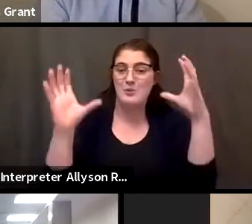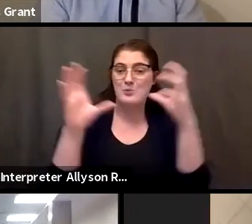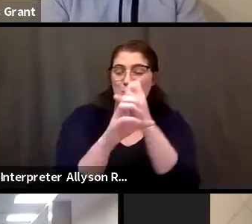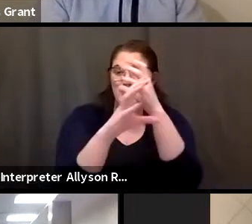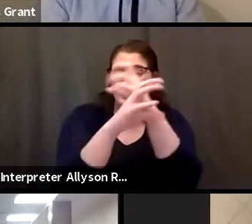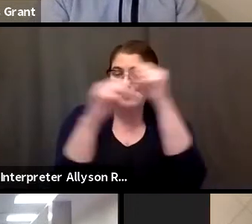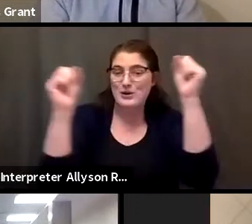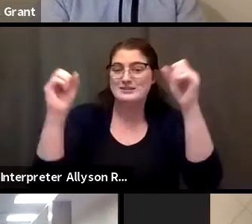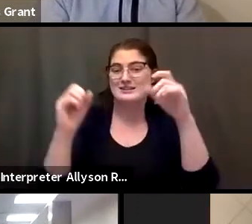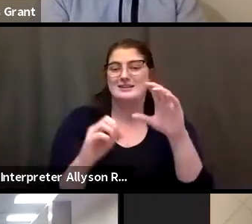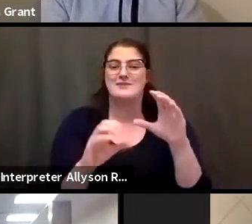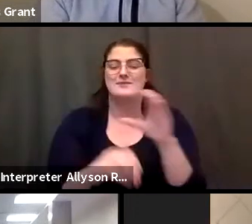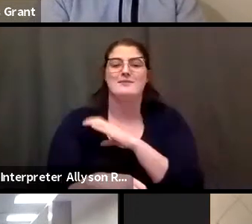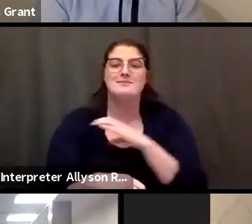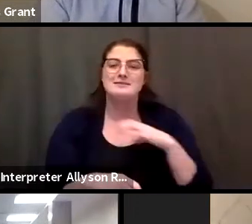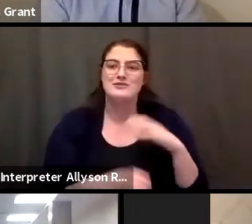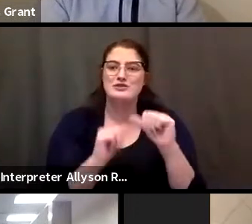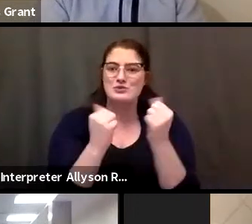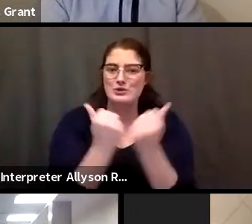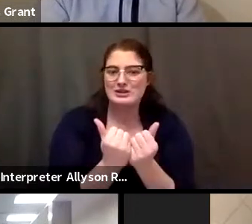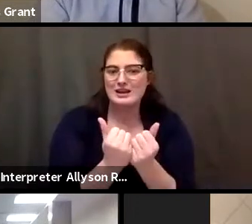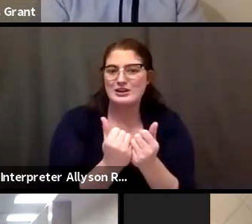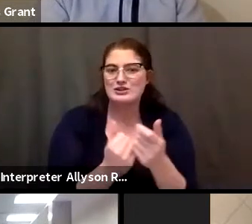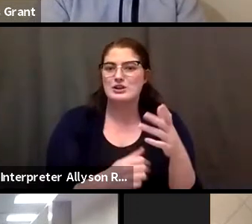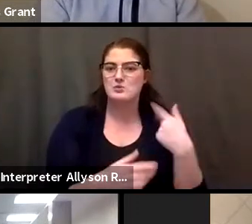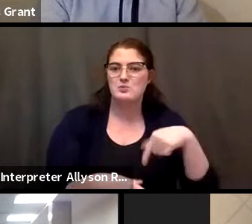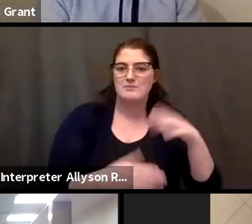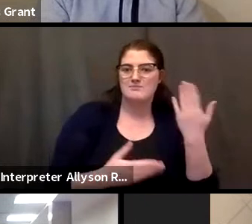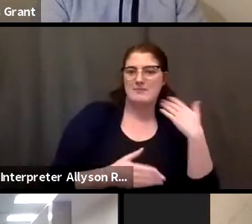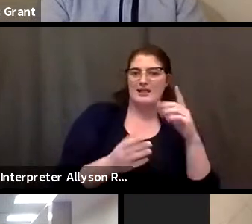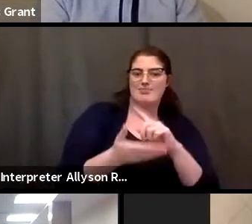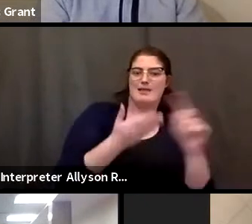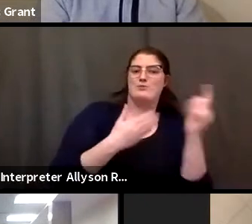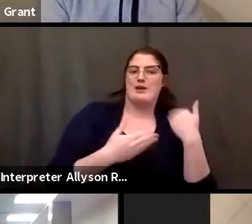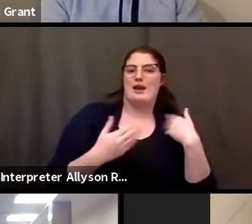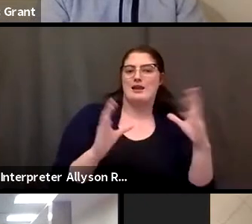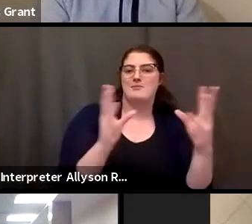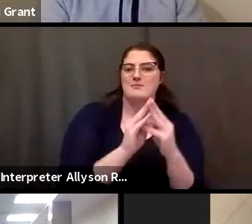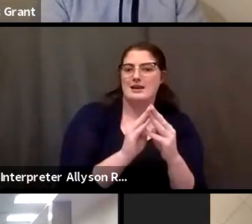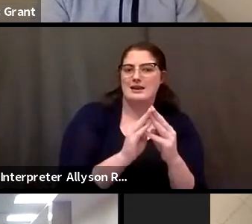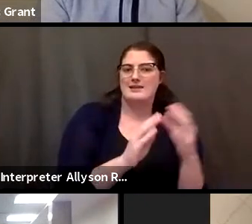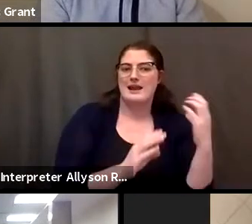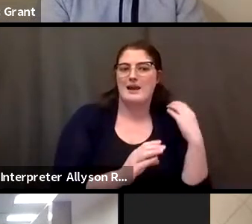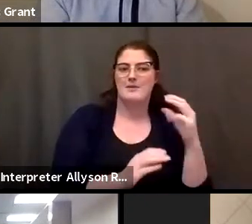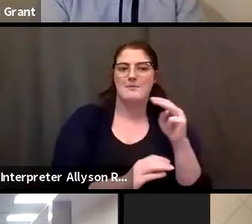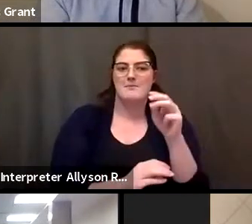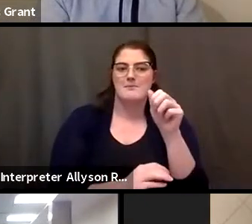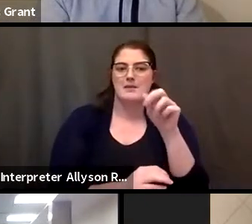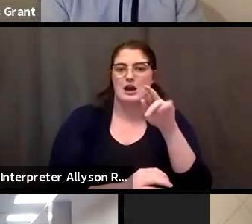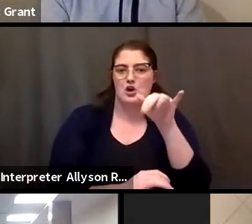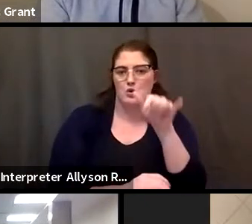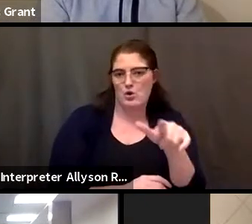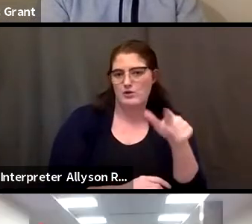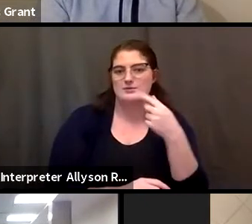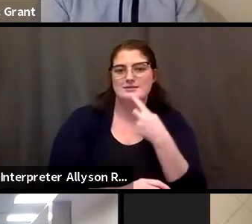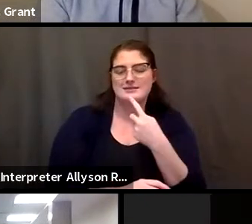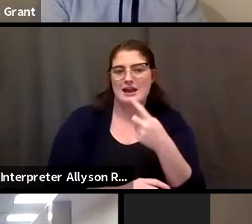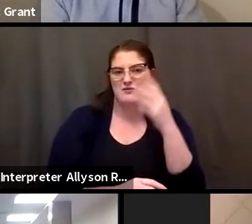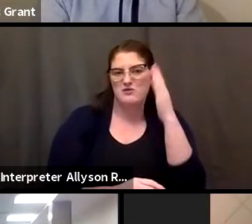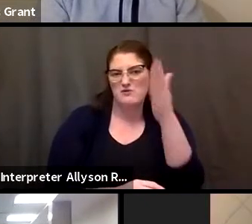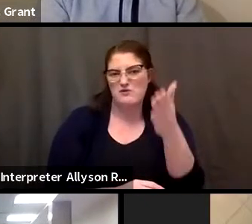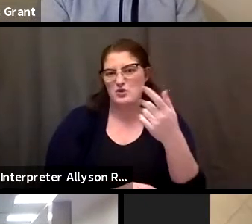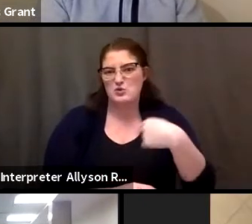had a meeting last week at which Captain Merrill said to us that for the foreseeable future, we will have increased police presence here